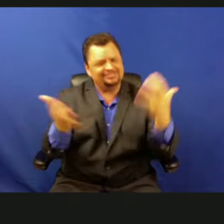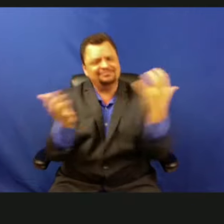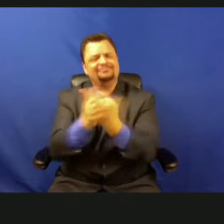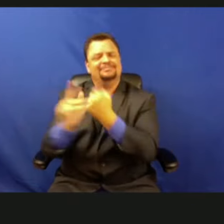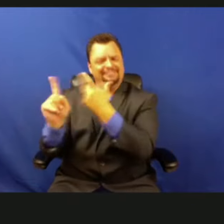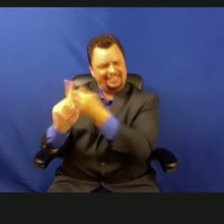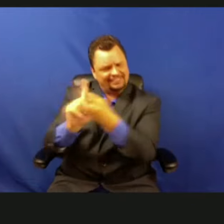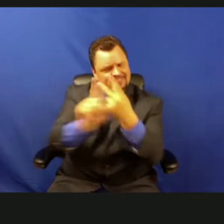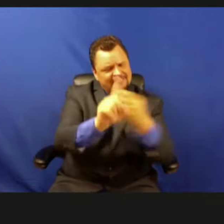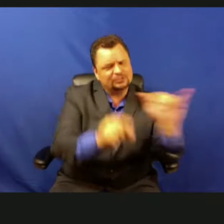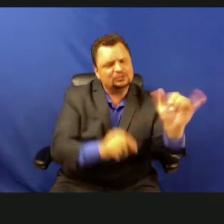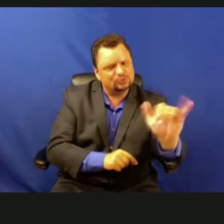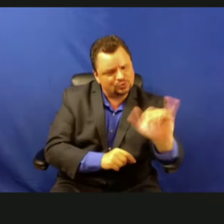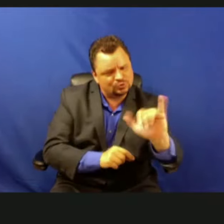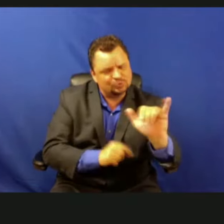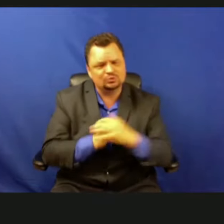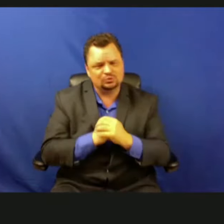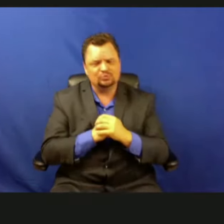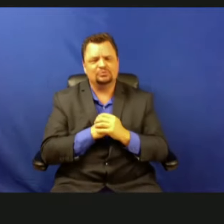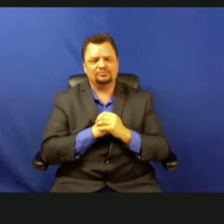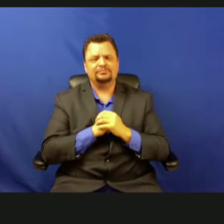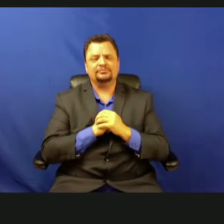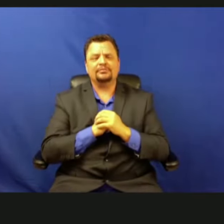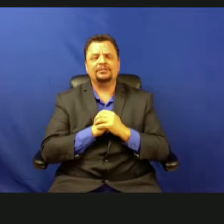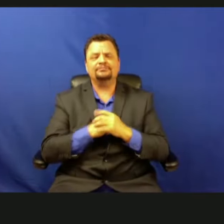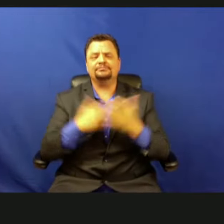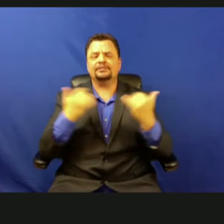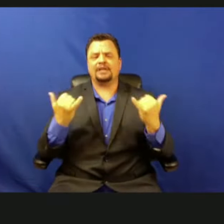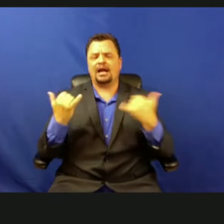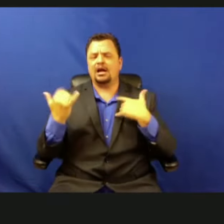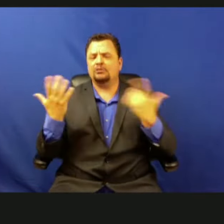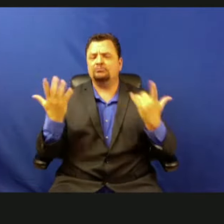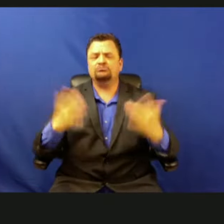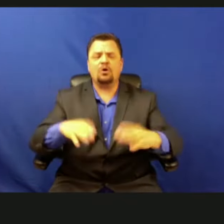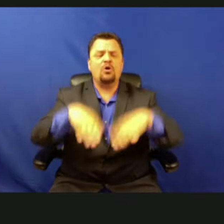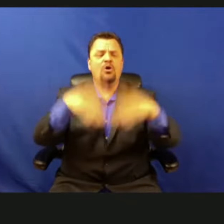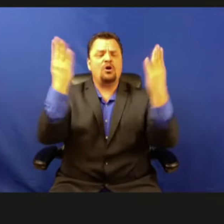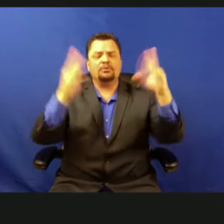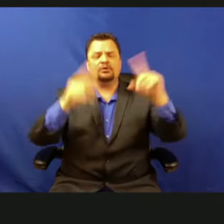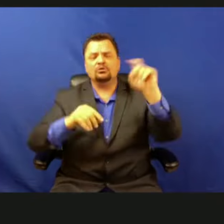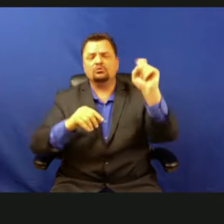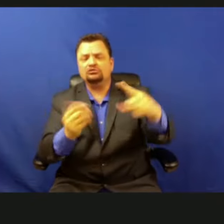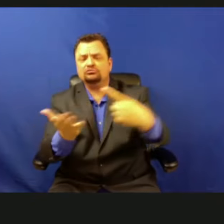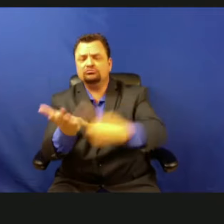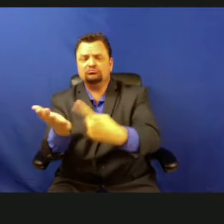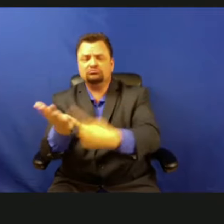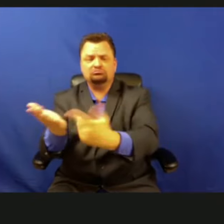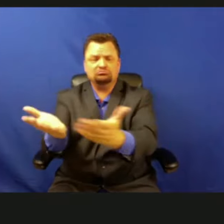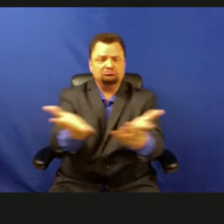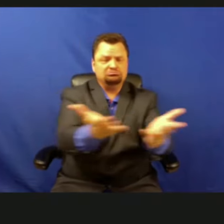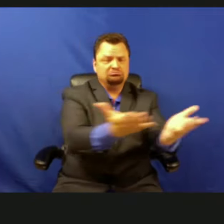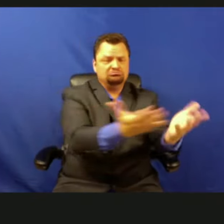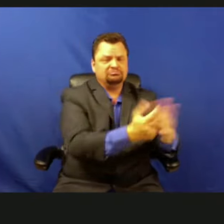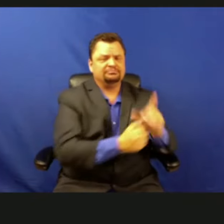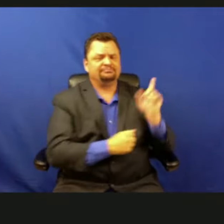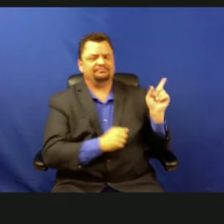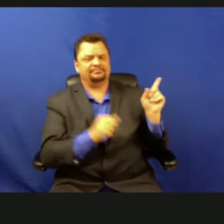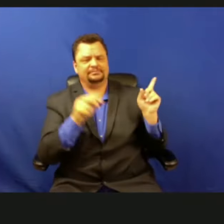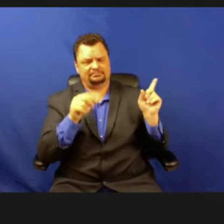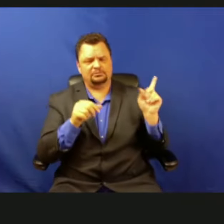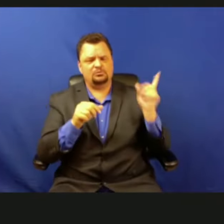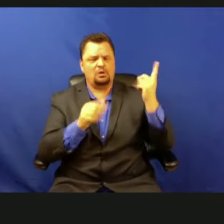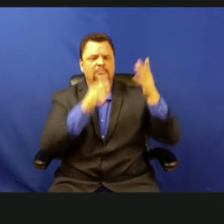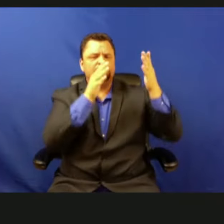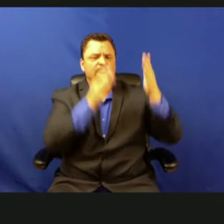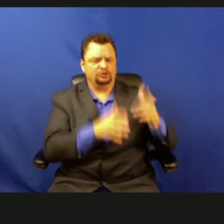please state your name and affiliation prior to asking your question. The first question goes to Vinny. Go ahead, Vinny. Yeah, hello, Governor Polis. This is